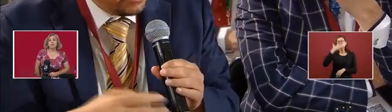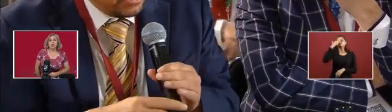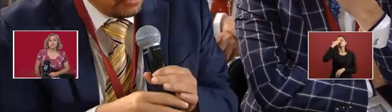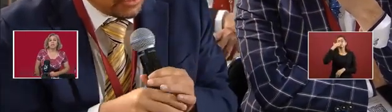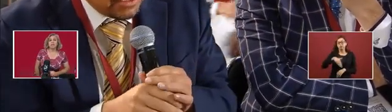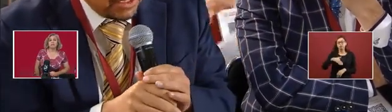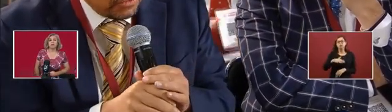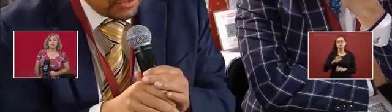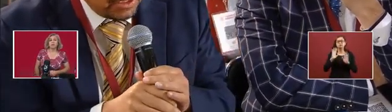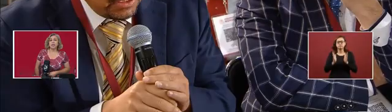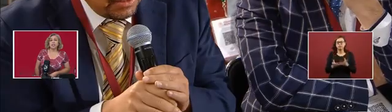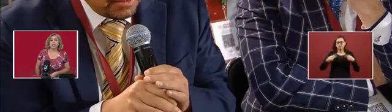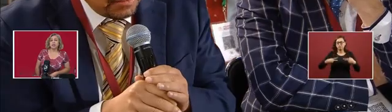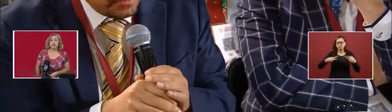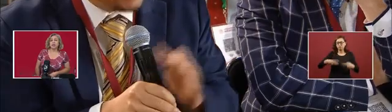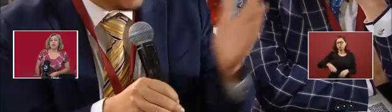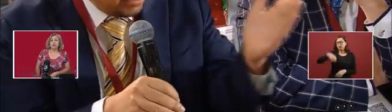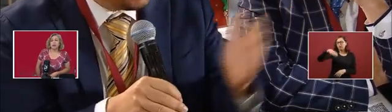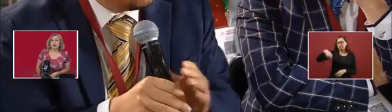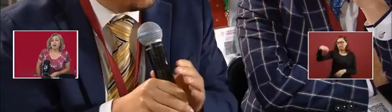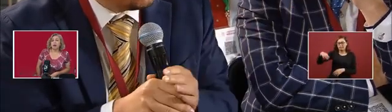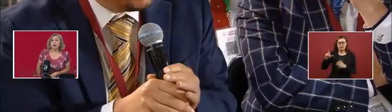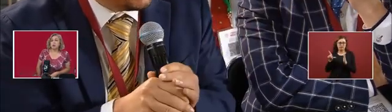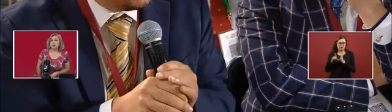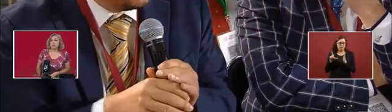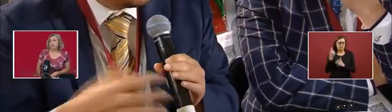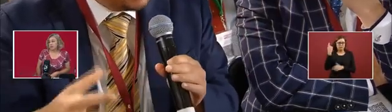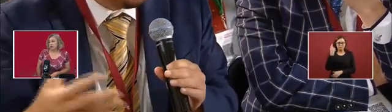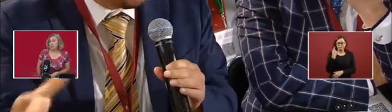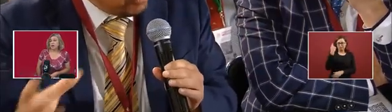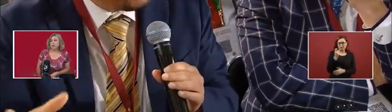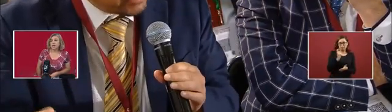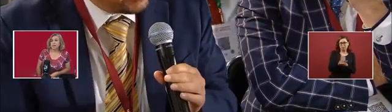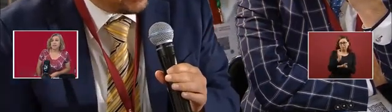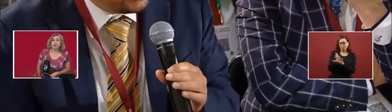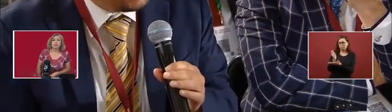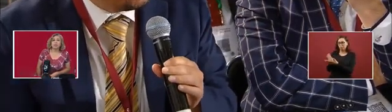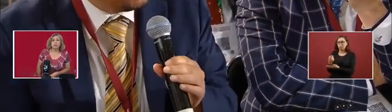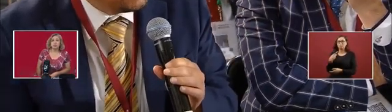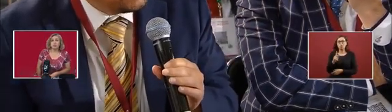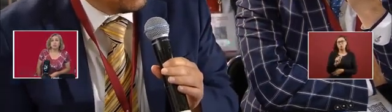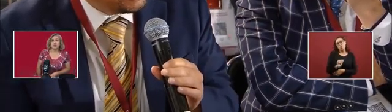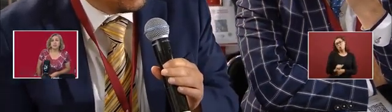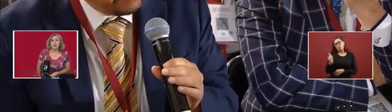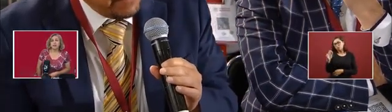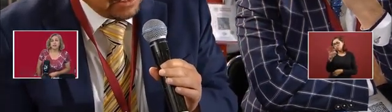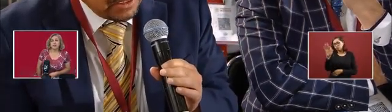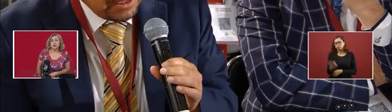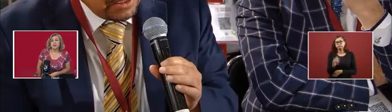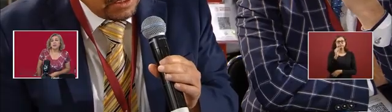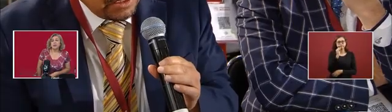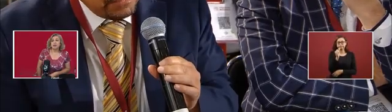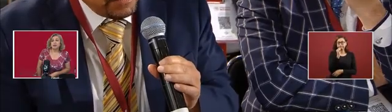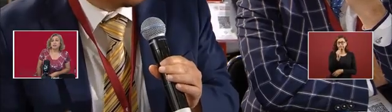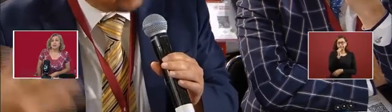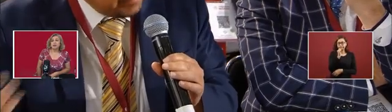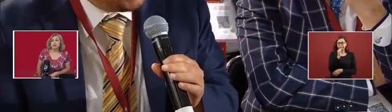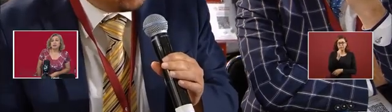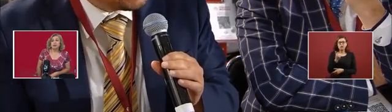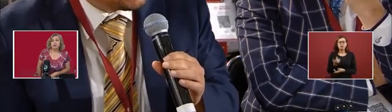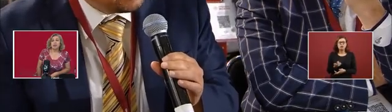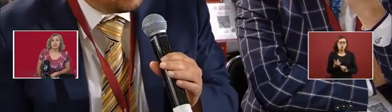And nobody is thinking about going to steal the money, the corn from the truck of another friend. They